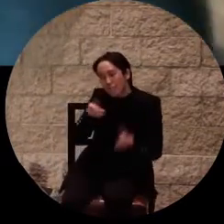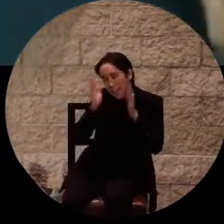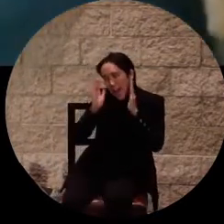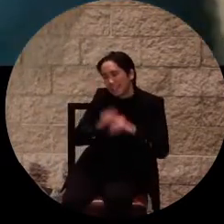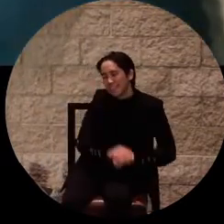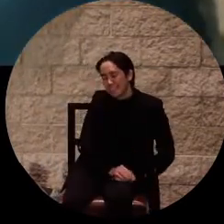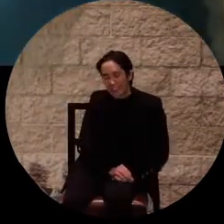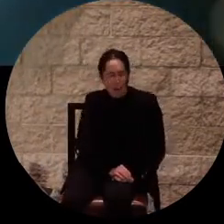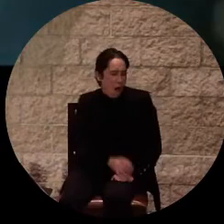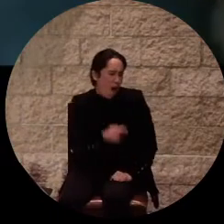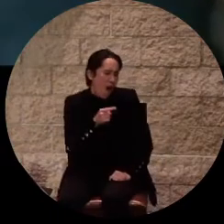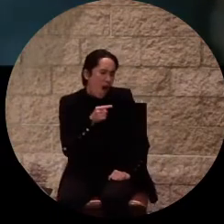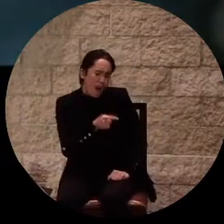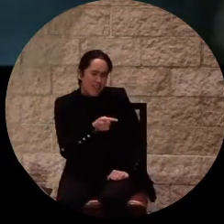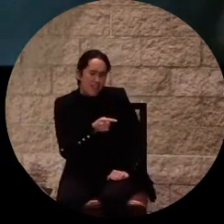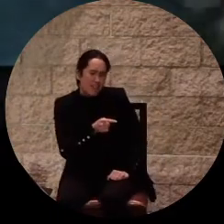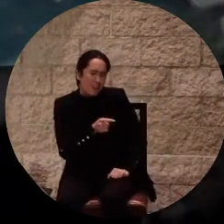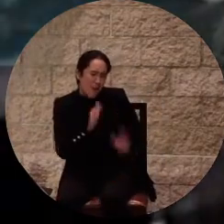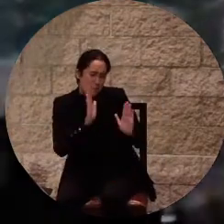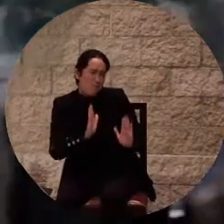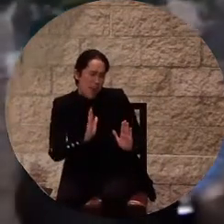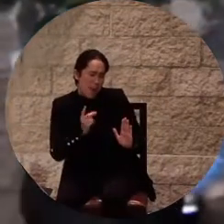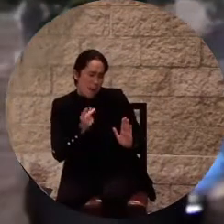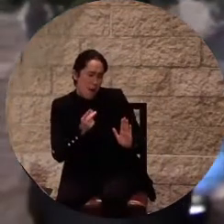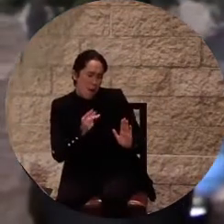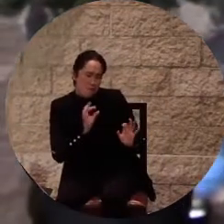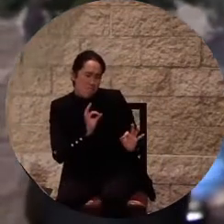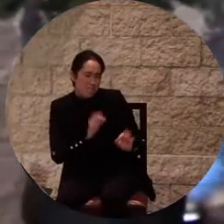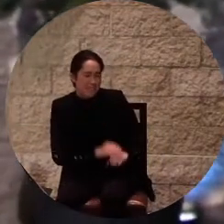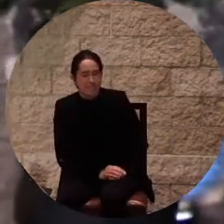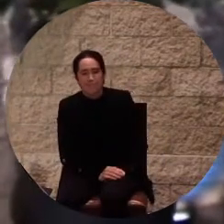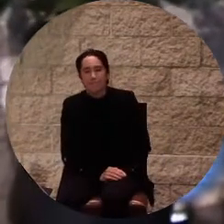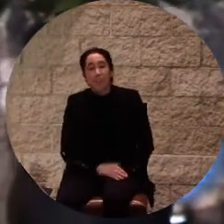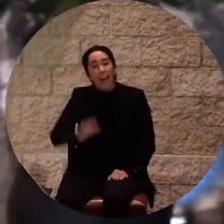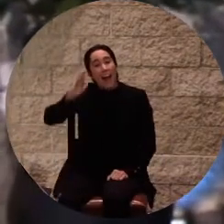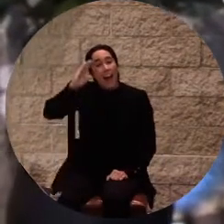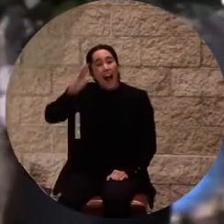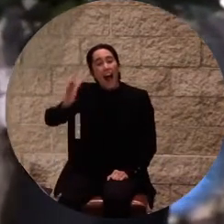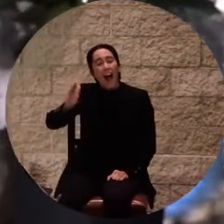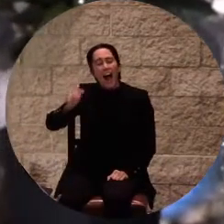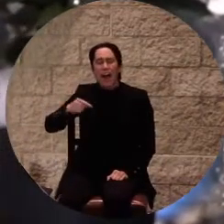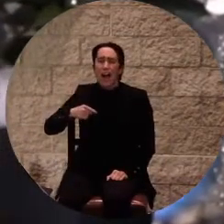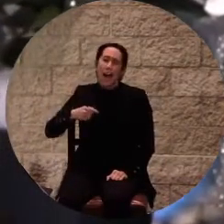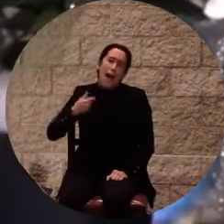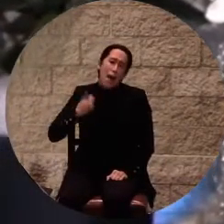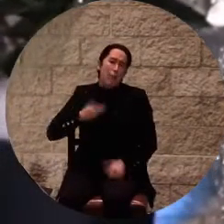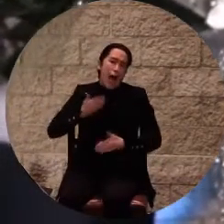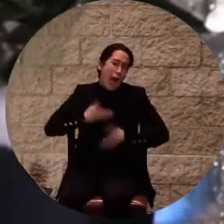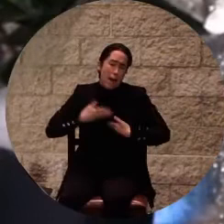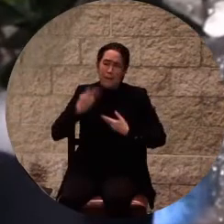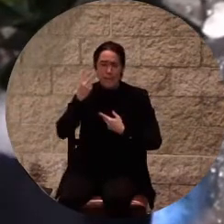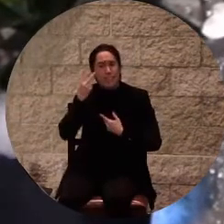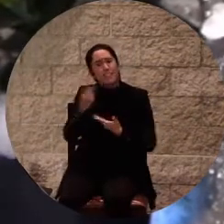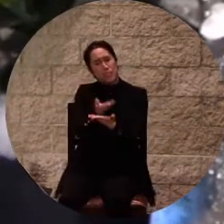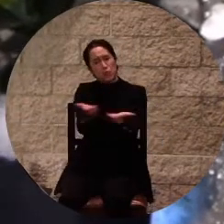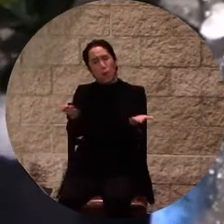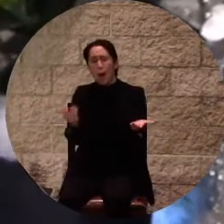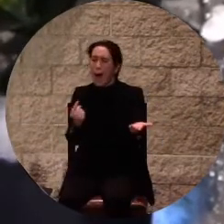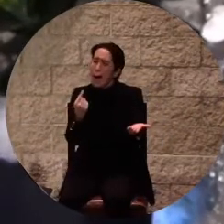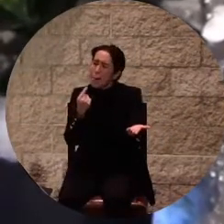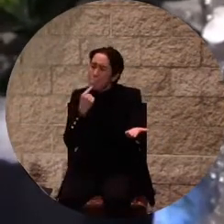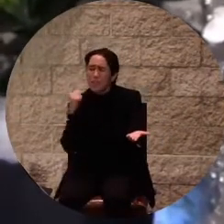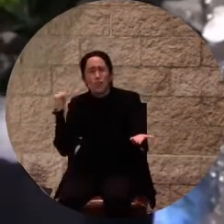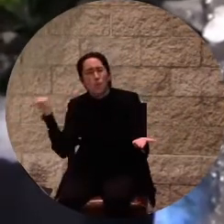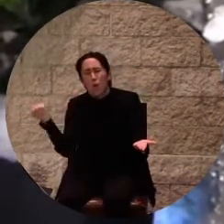great. That's perfect. Hi, I'm so glad to see you. I miss you all so,